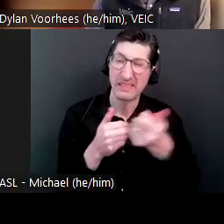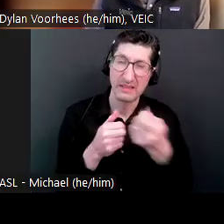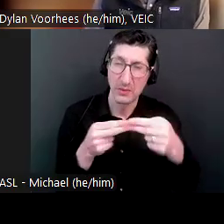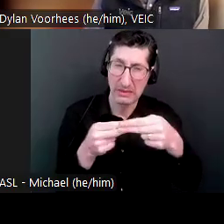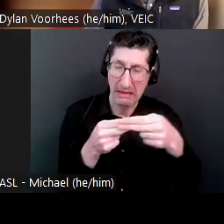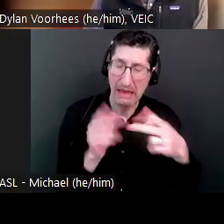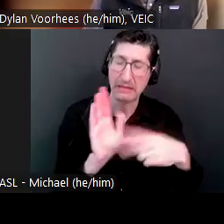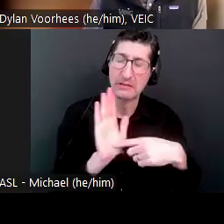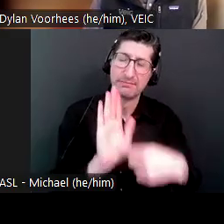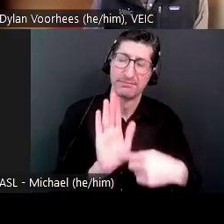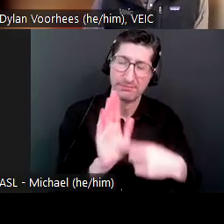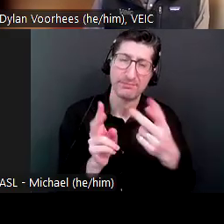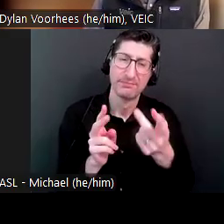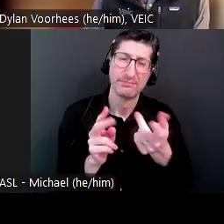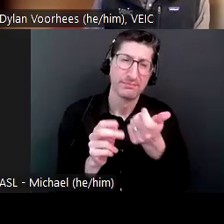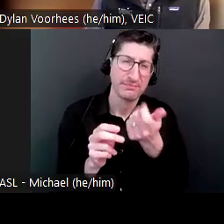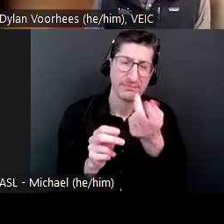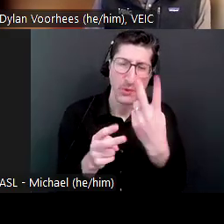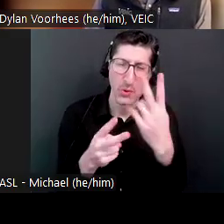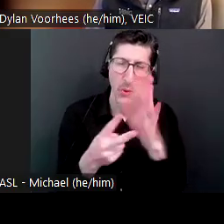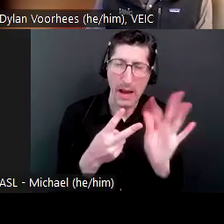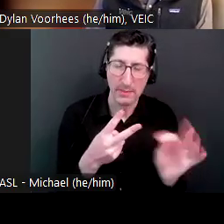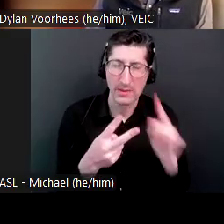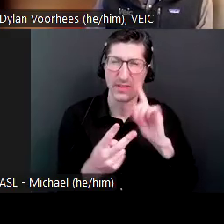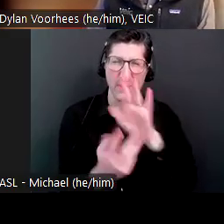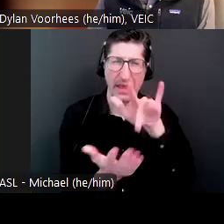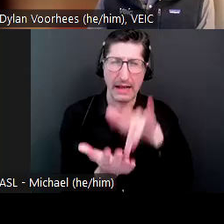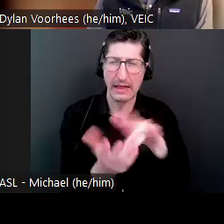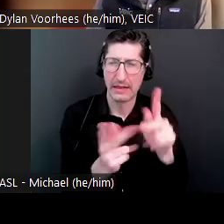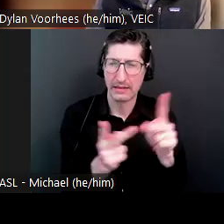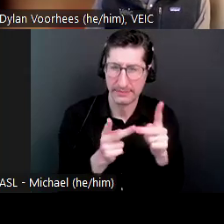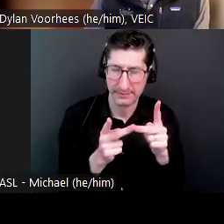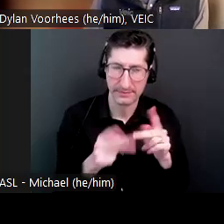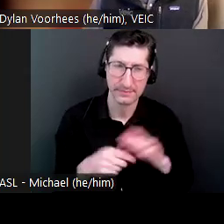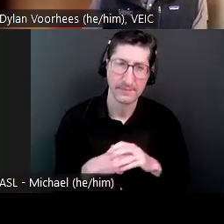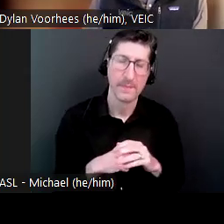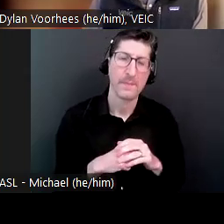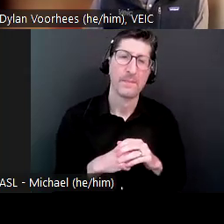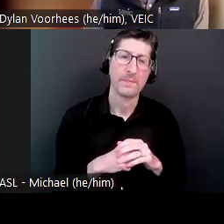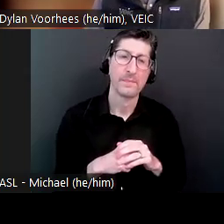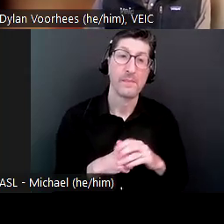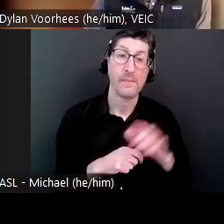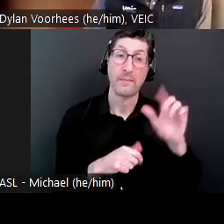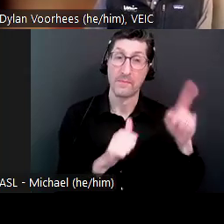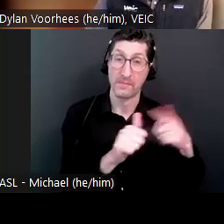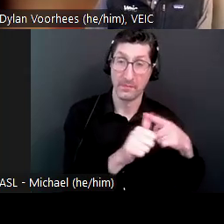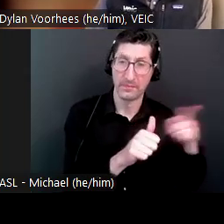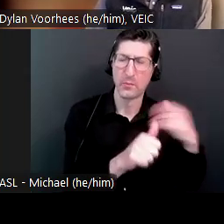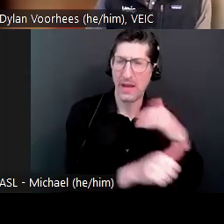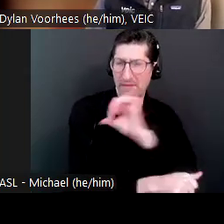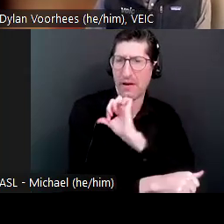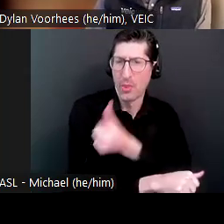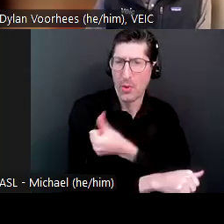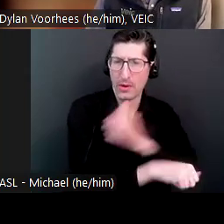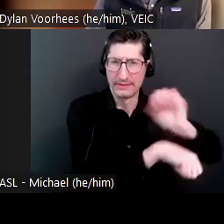for how the clearinghouse would be administered. Option A would be an authority established